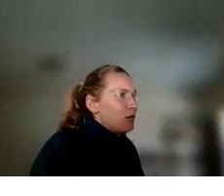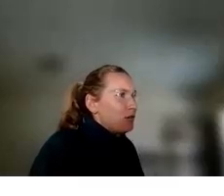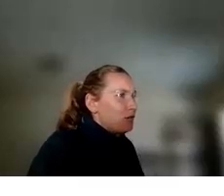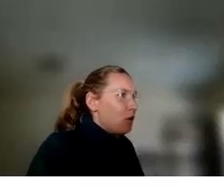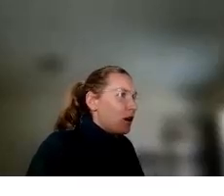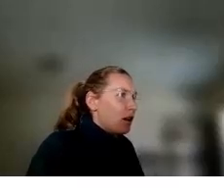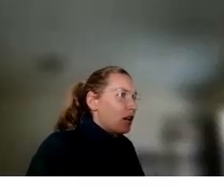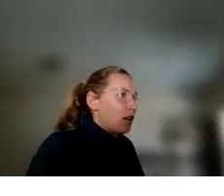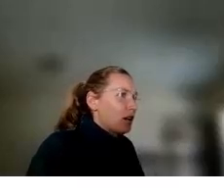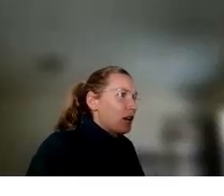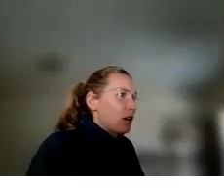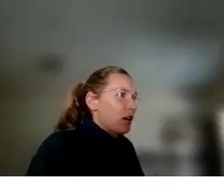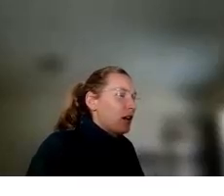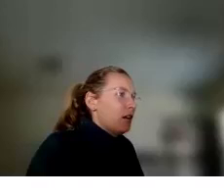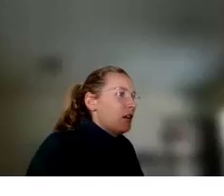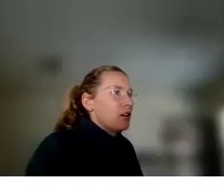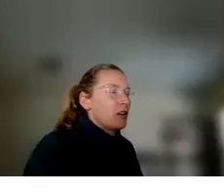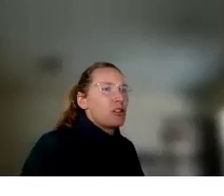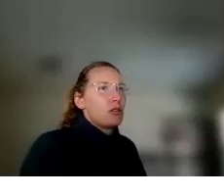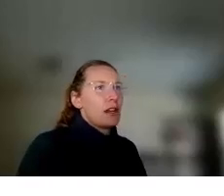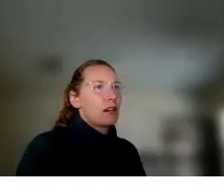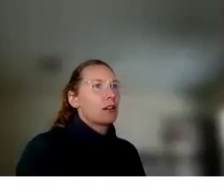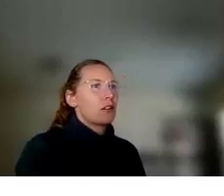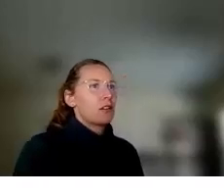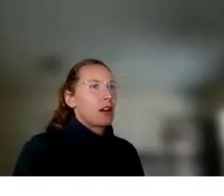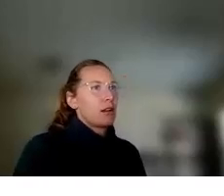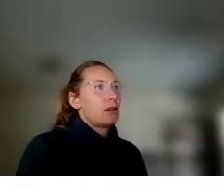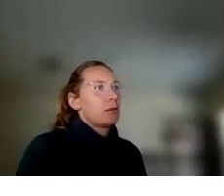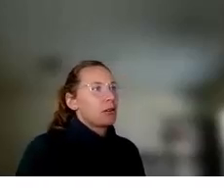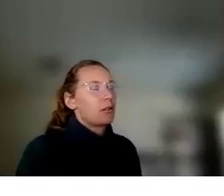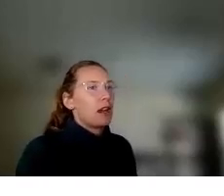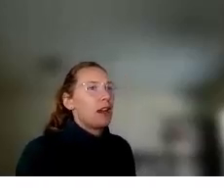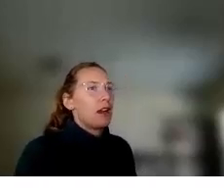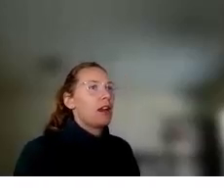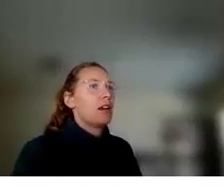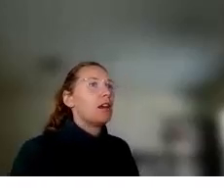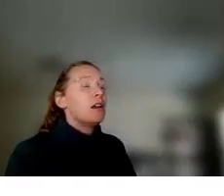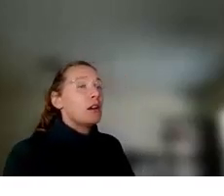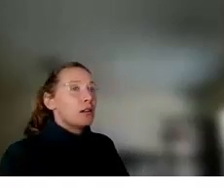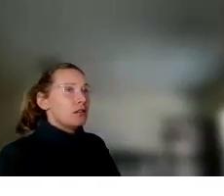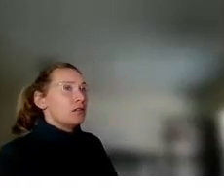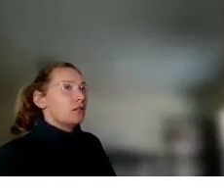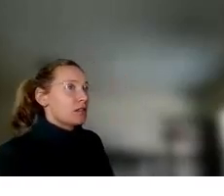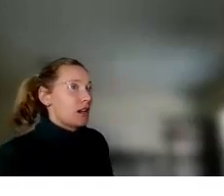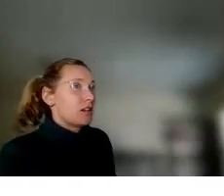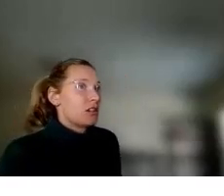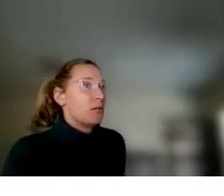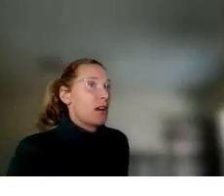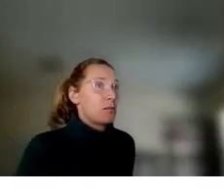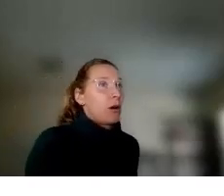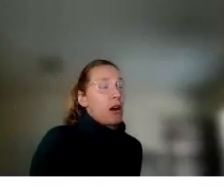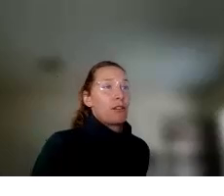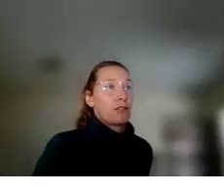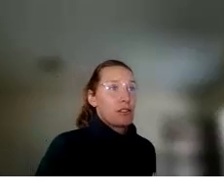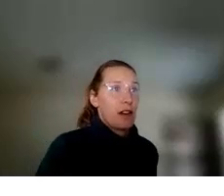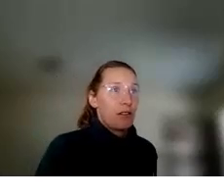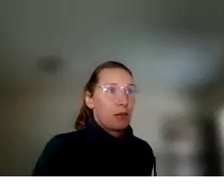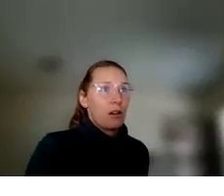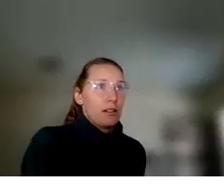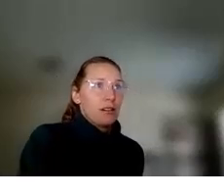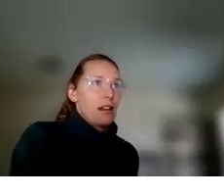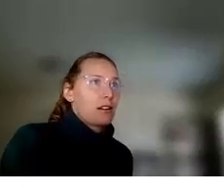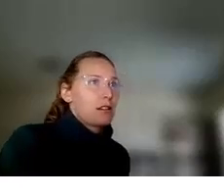back before, because you're not going to be able to create a Right. CHCBS car